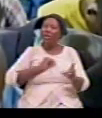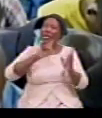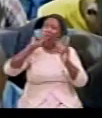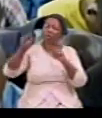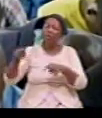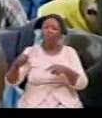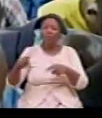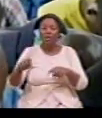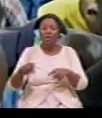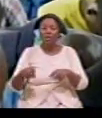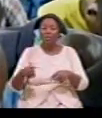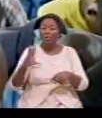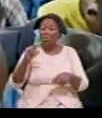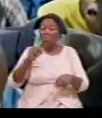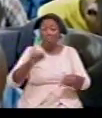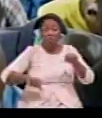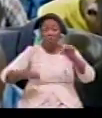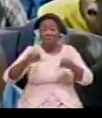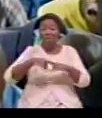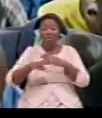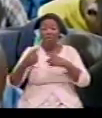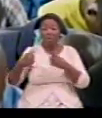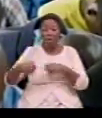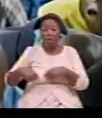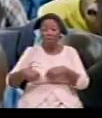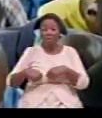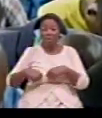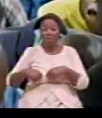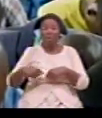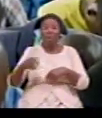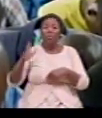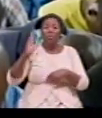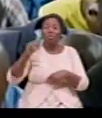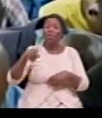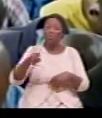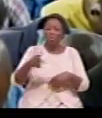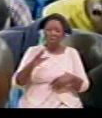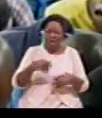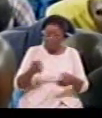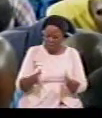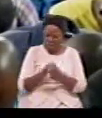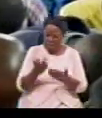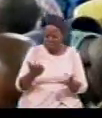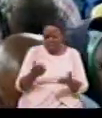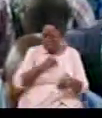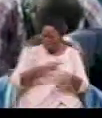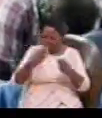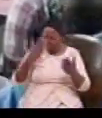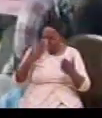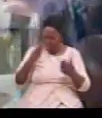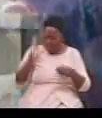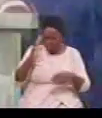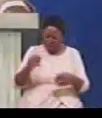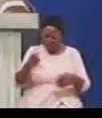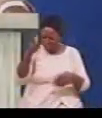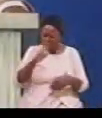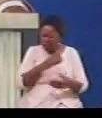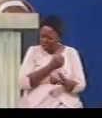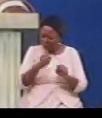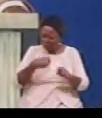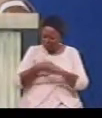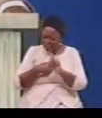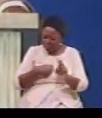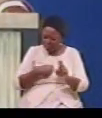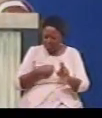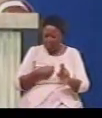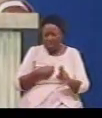come. There's no doubt in your heart. Will he save me? If the one that called you, he wouldn't call you if